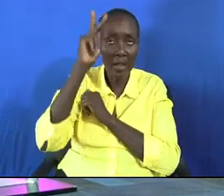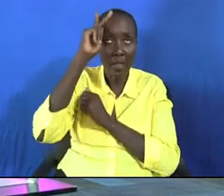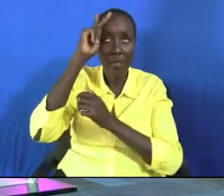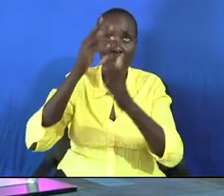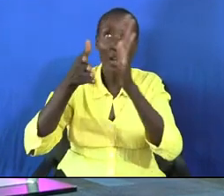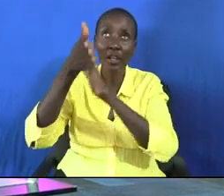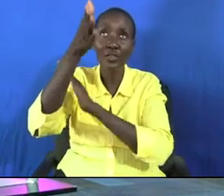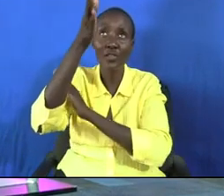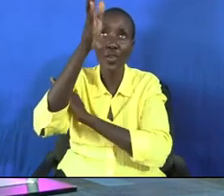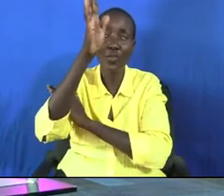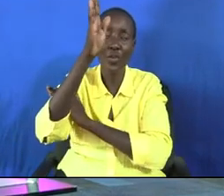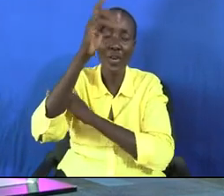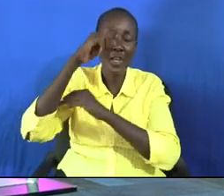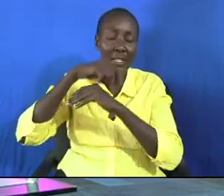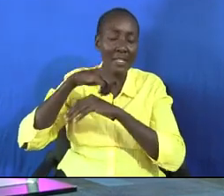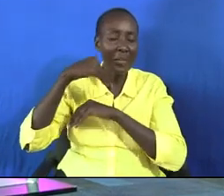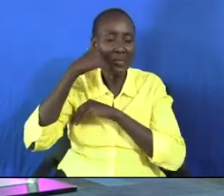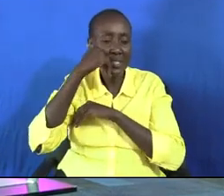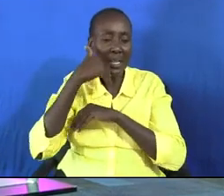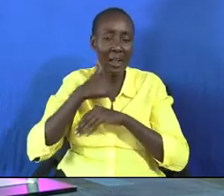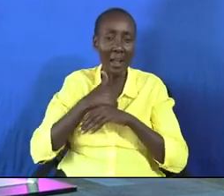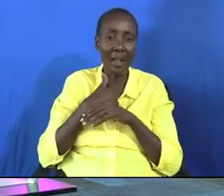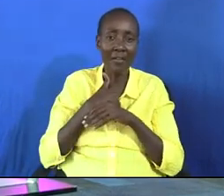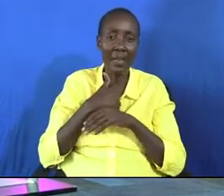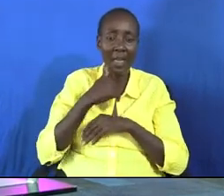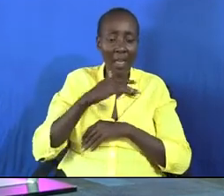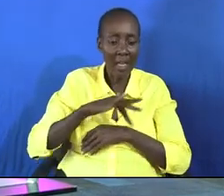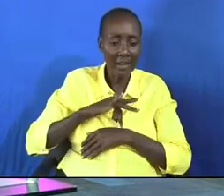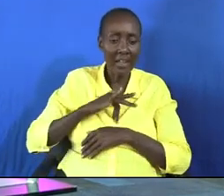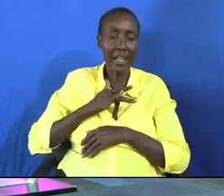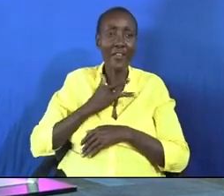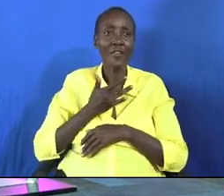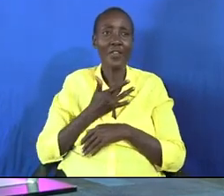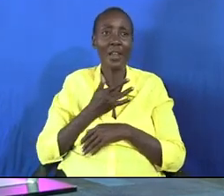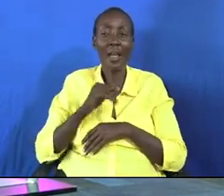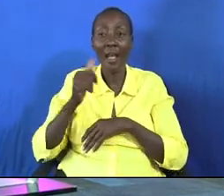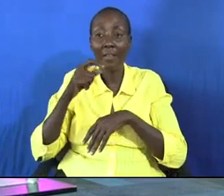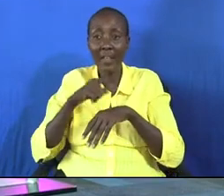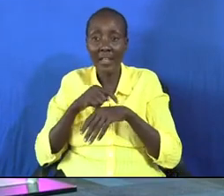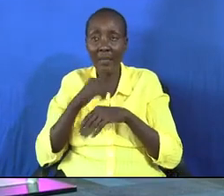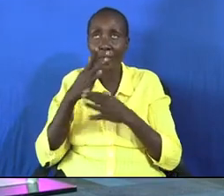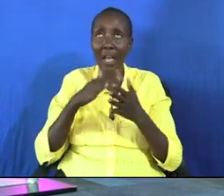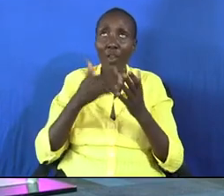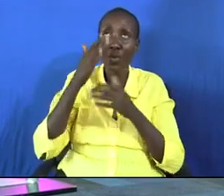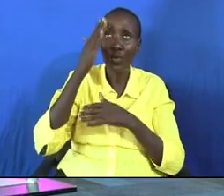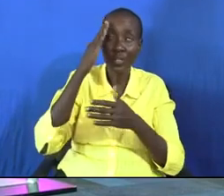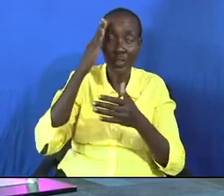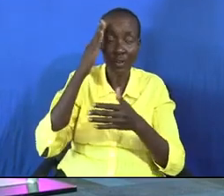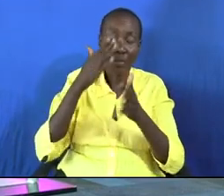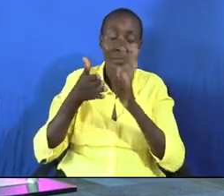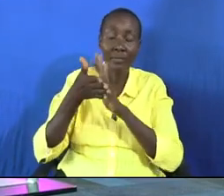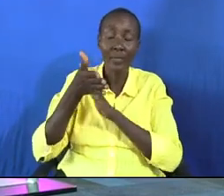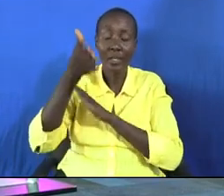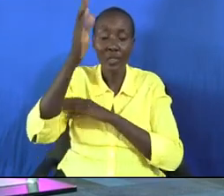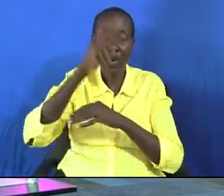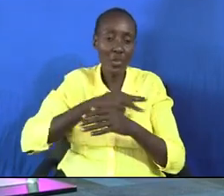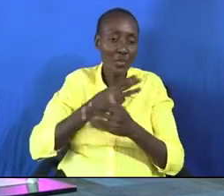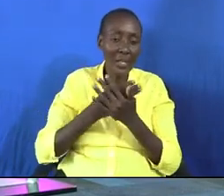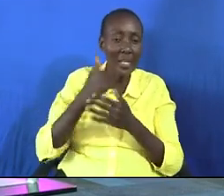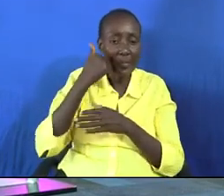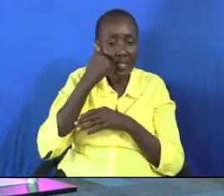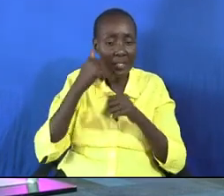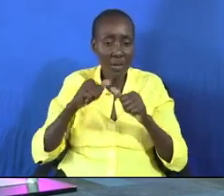of God, when I think that it sometimes it's God's will that I may not get